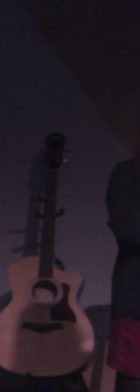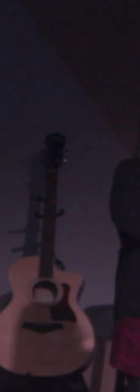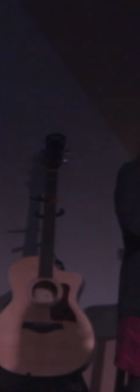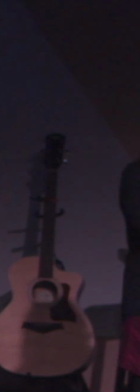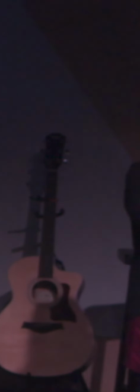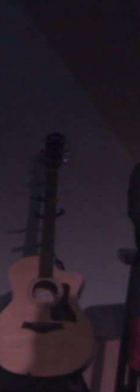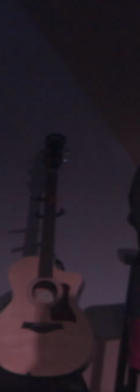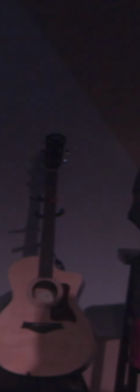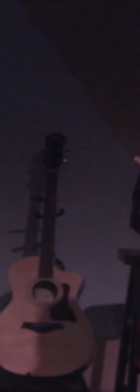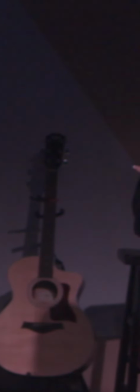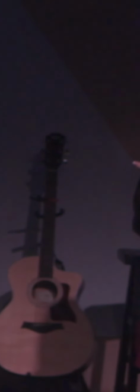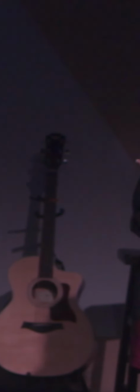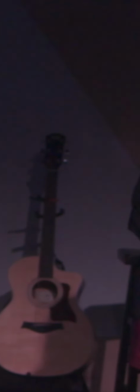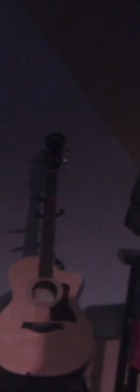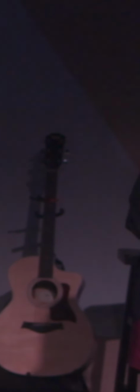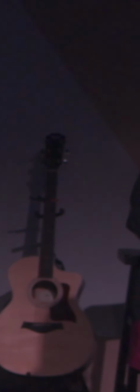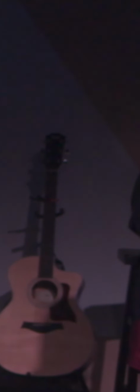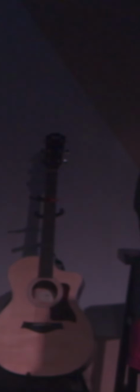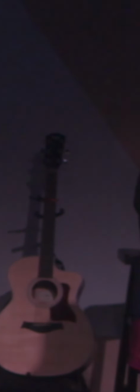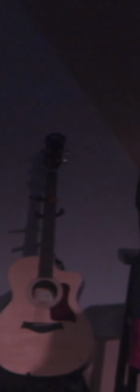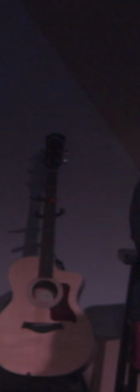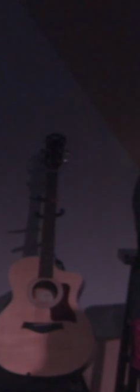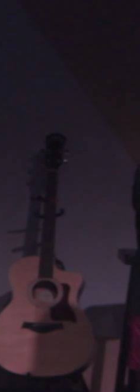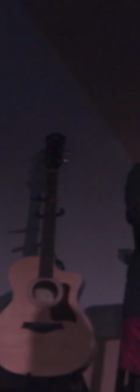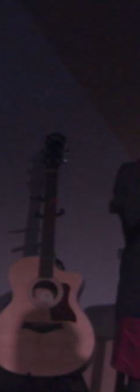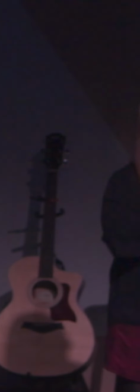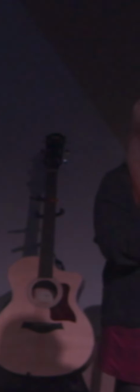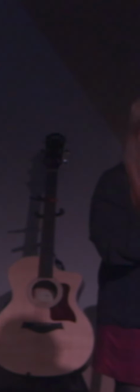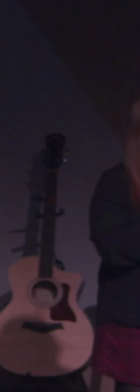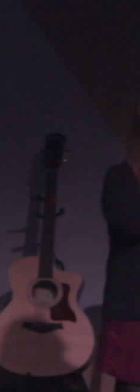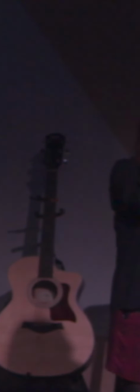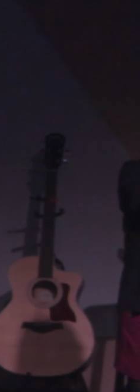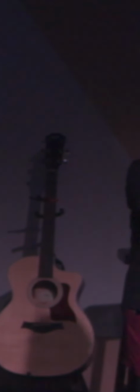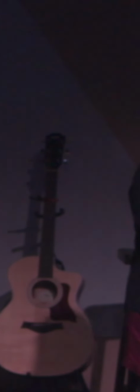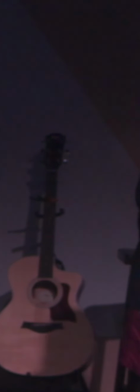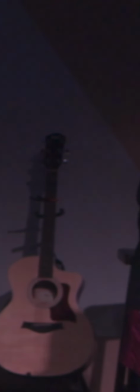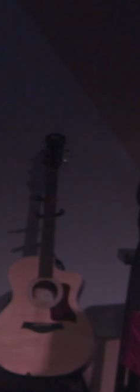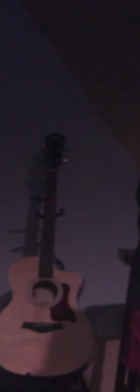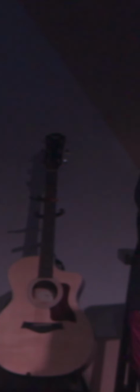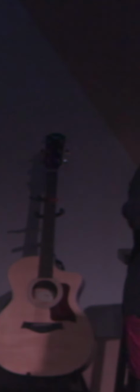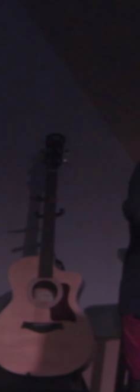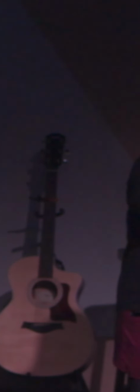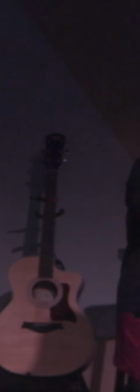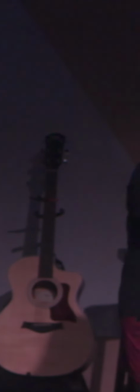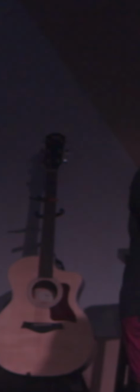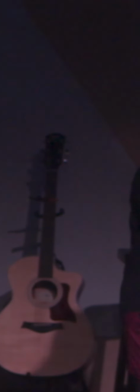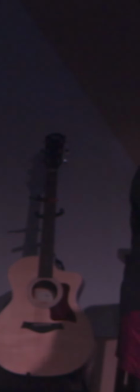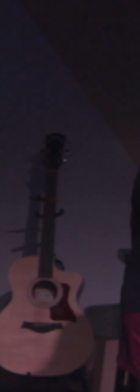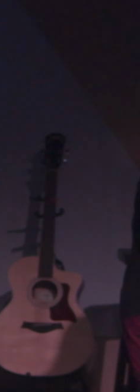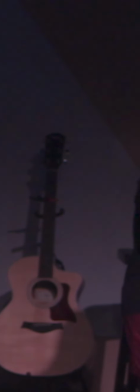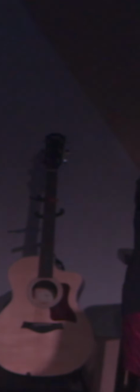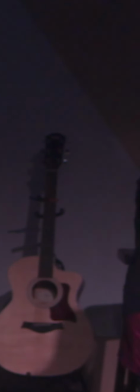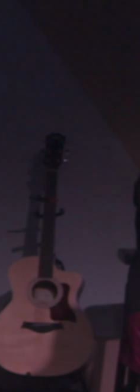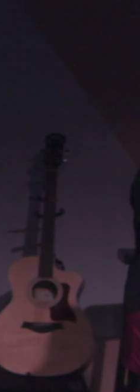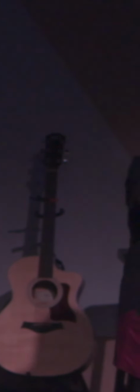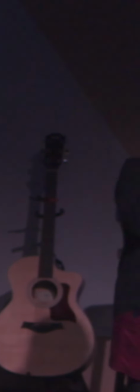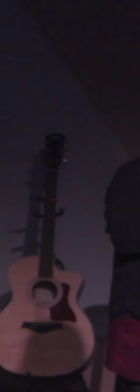Christ follower and as a pastor is to speak the truth over the situation, that even in the valley, God is in control.